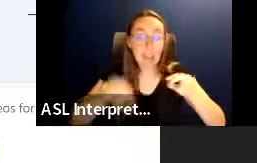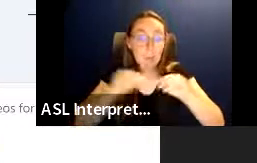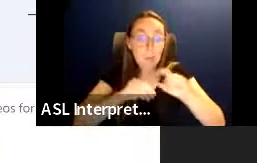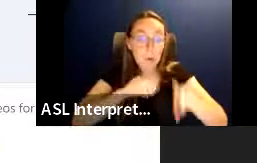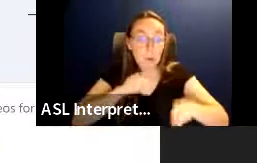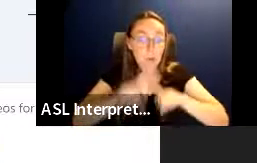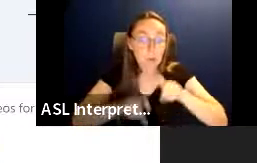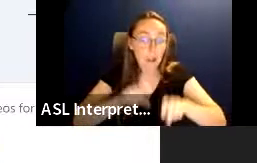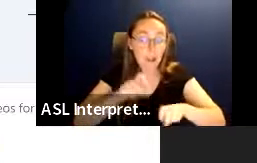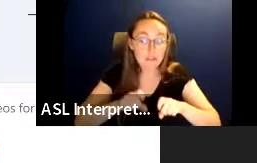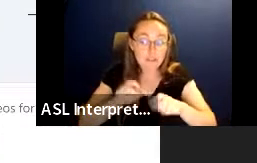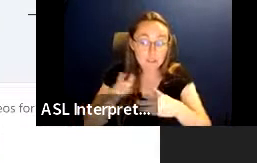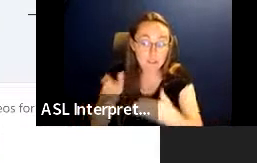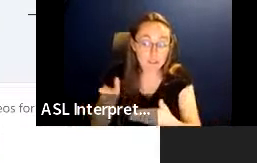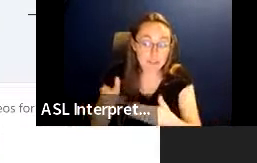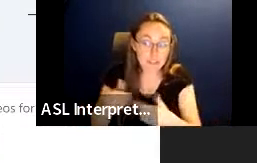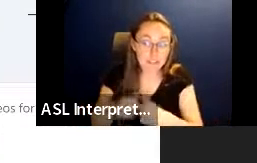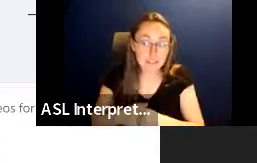questions.